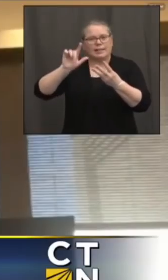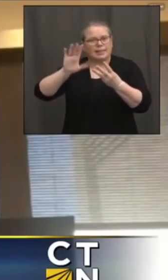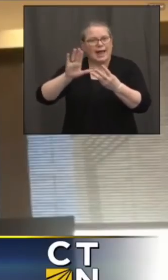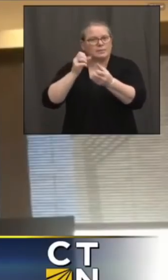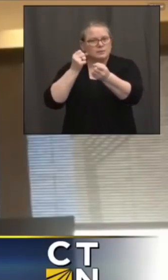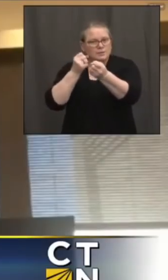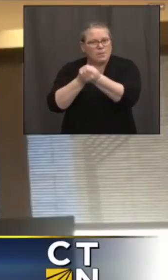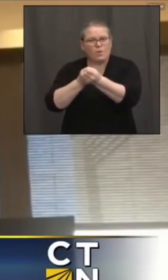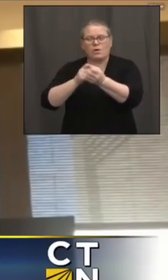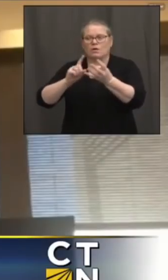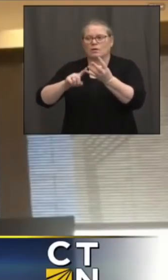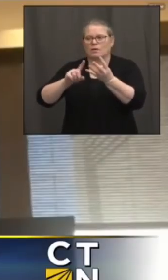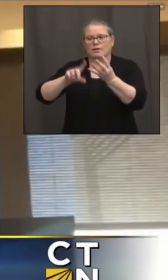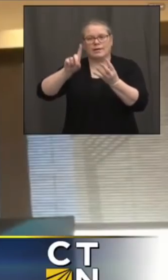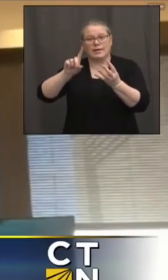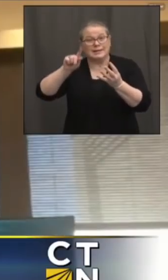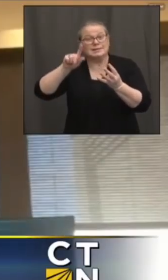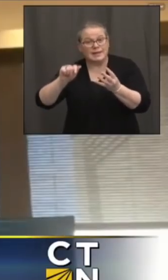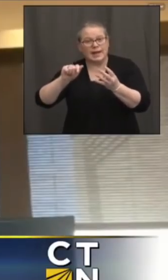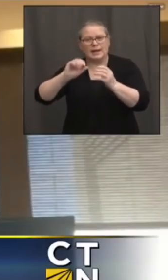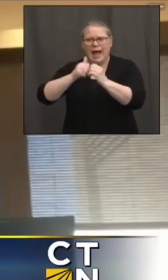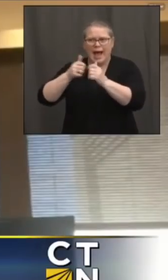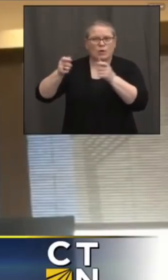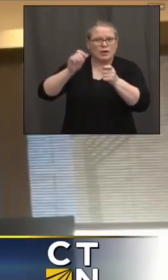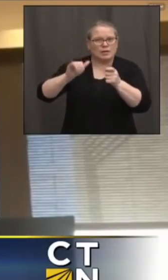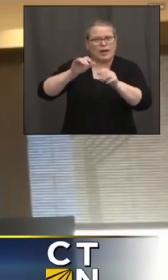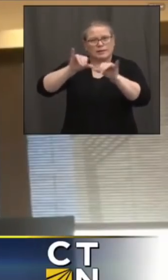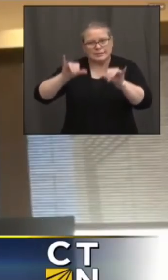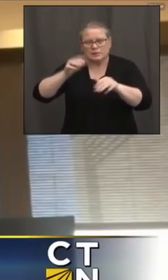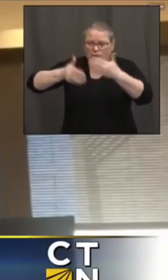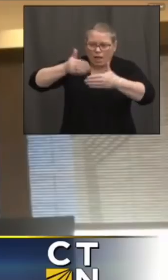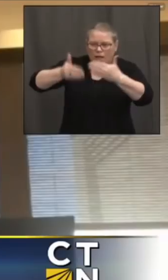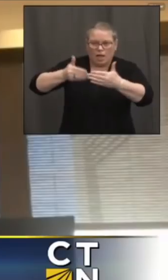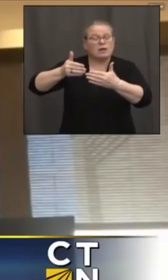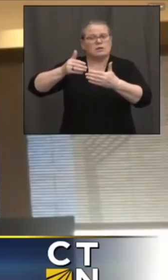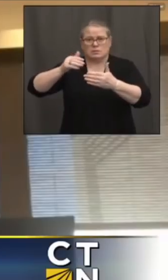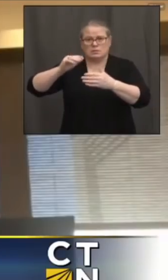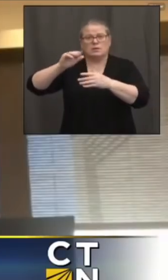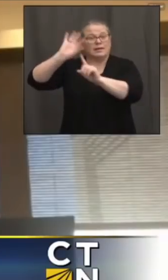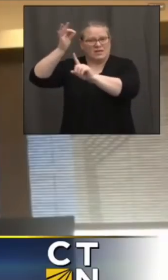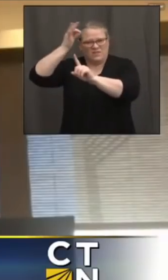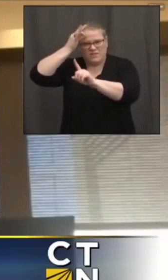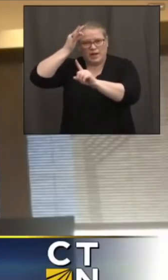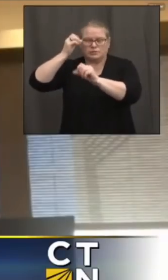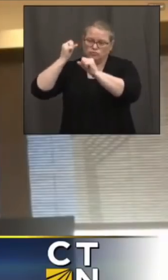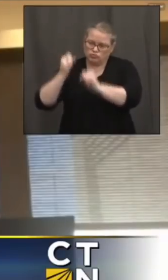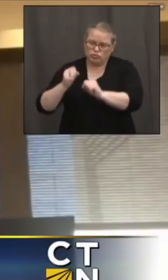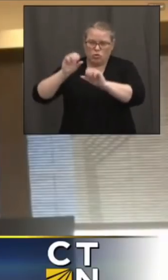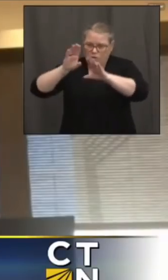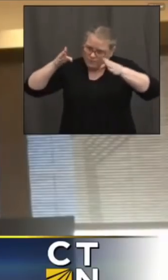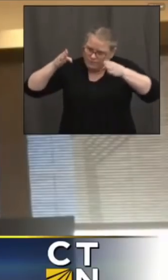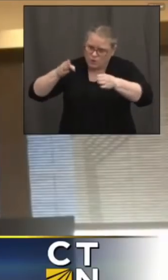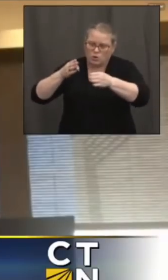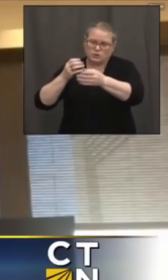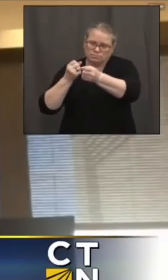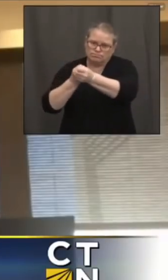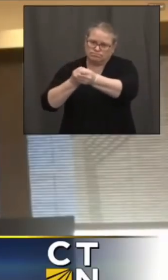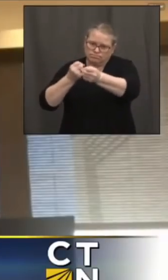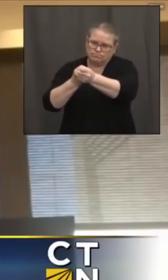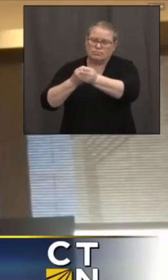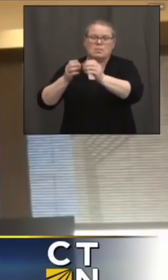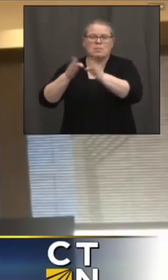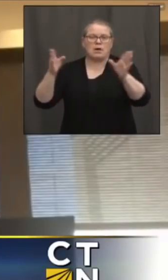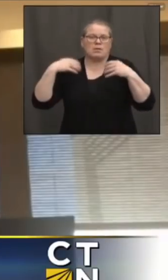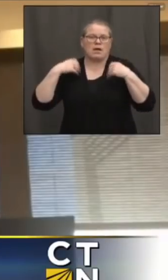data systems in terms of how they manage public health pandemics. The feds have been very focused on providing resources to strengthen our